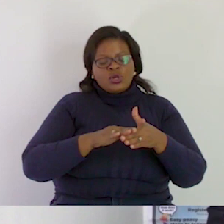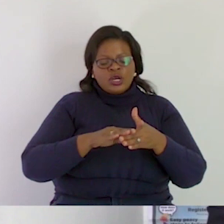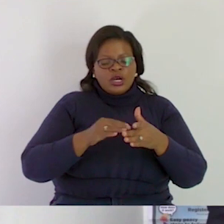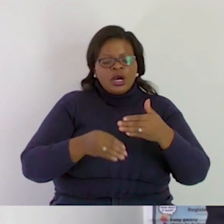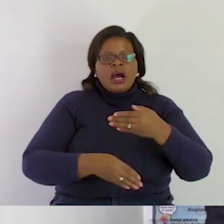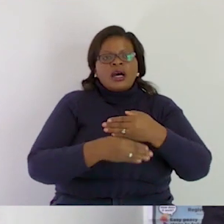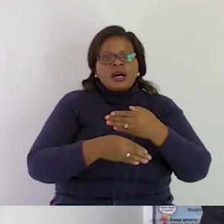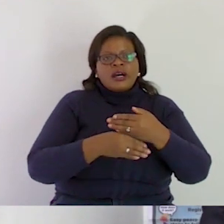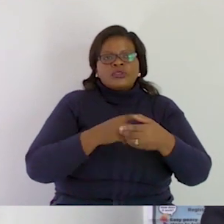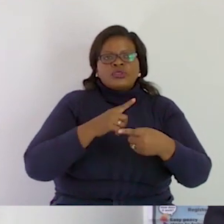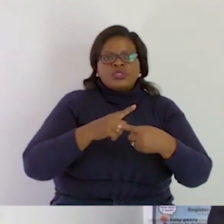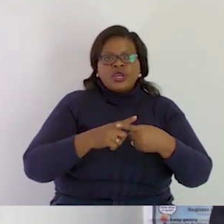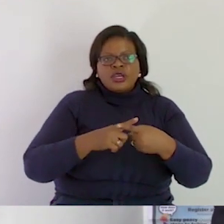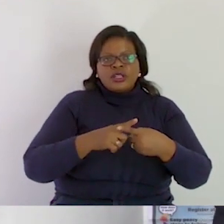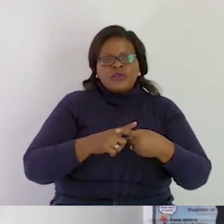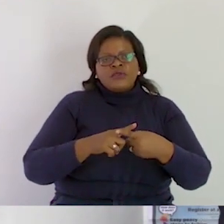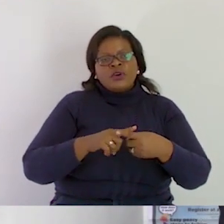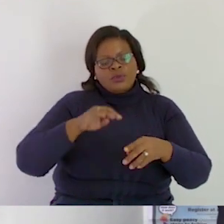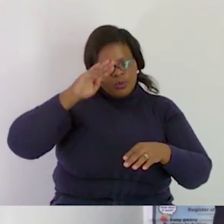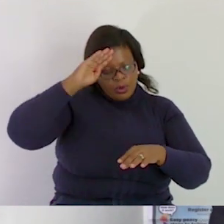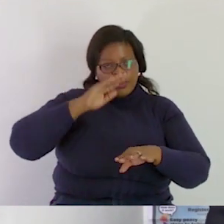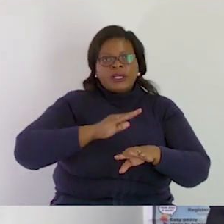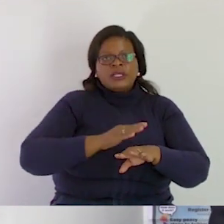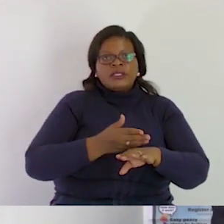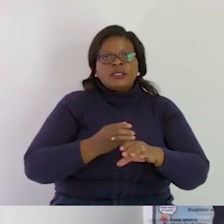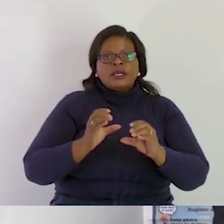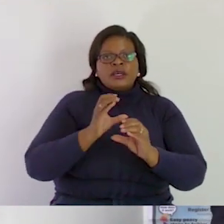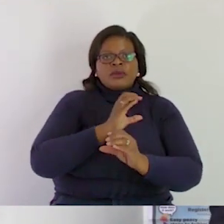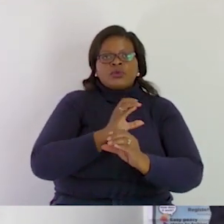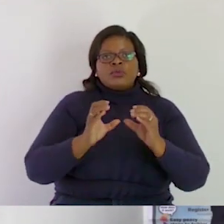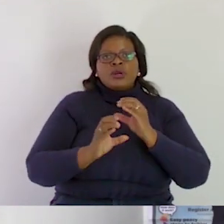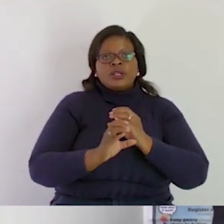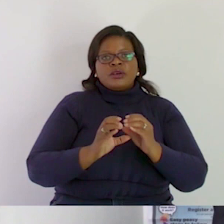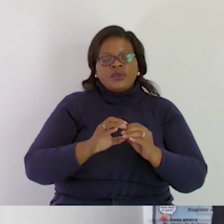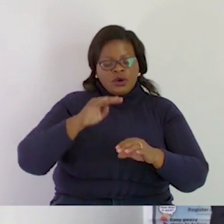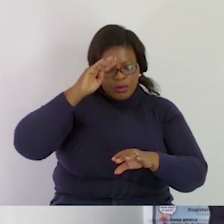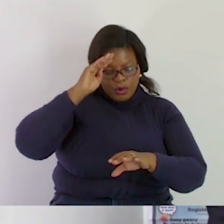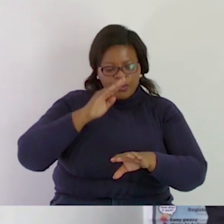in grade 6. So if you watch the video for grade 6, you will be able to